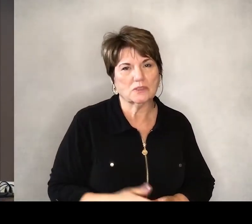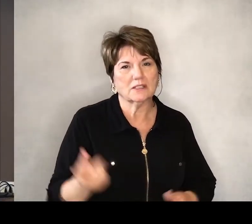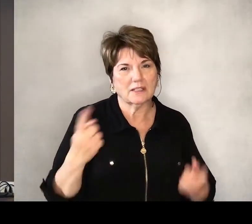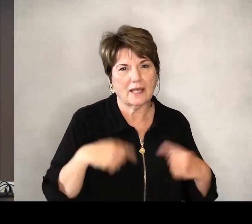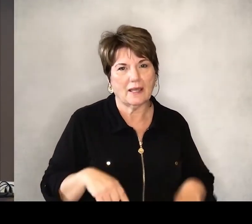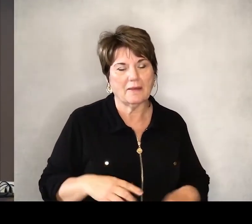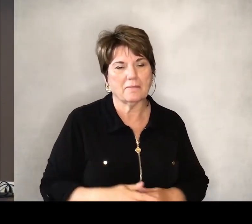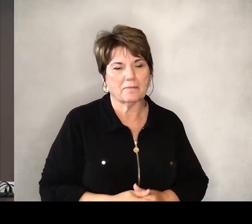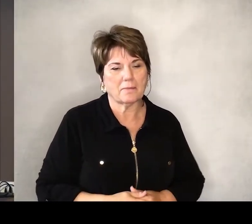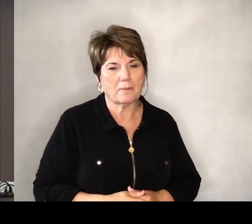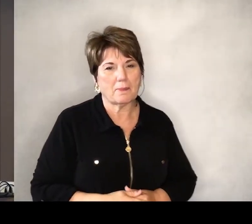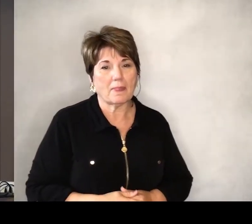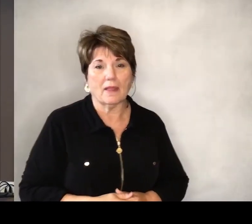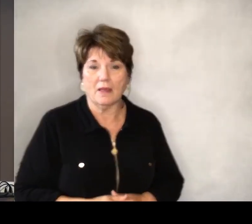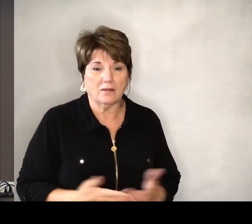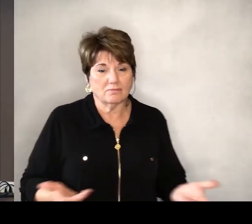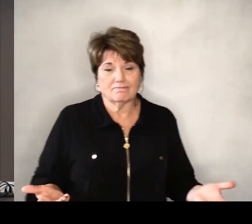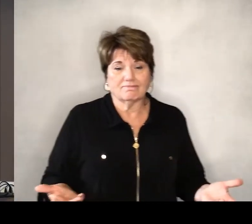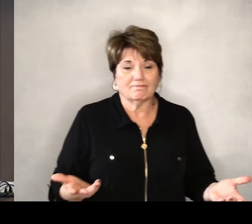And there I was,